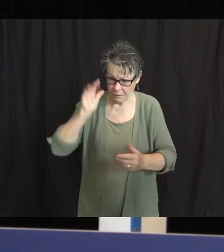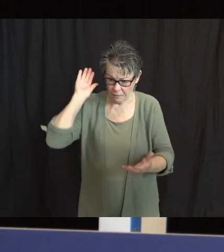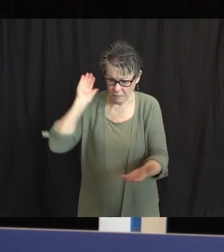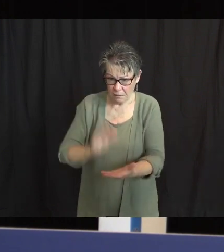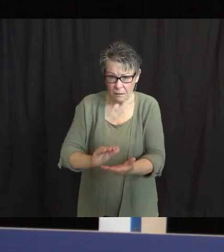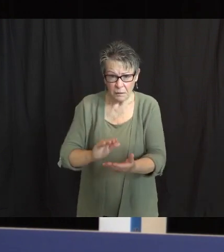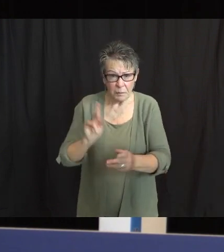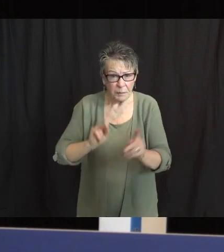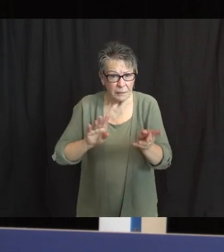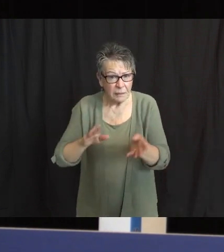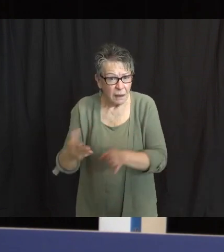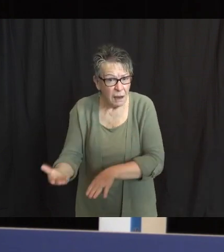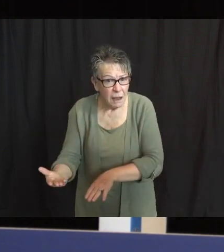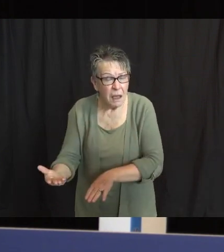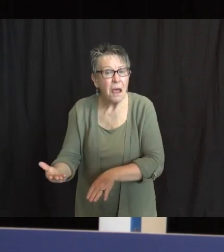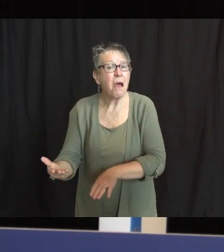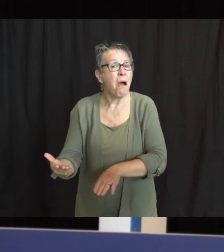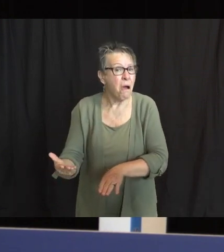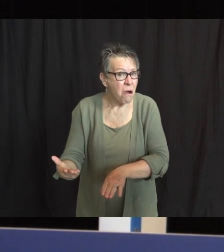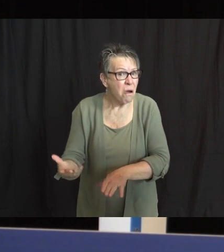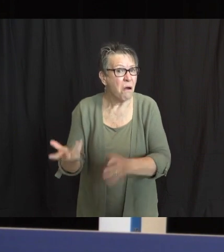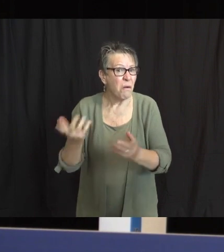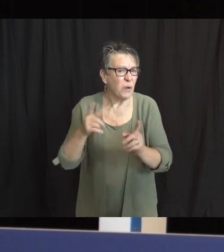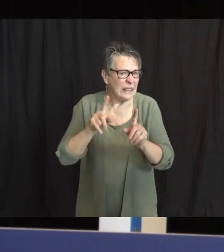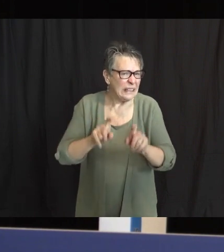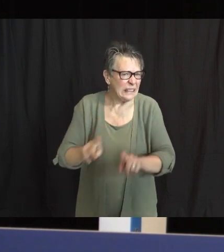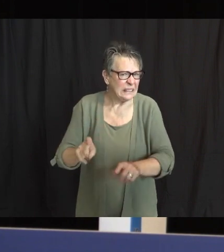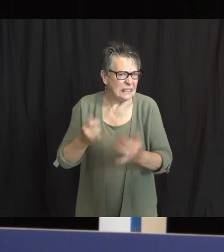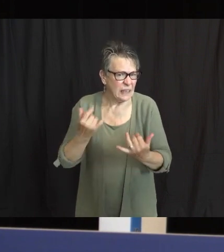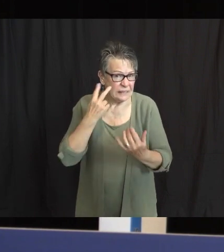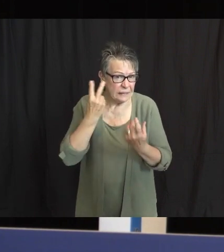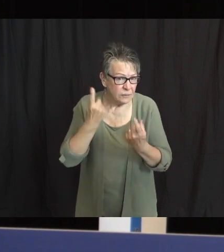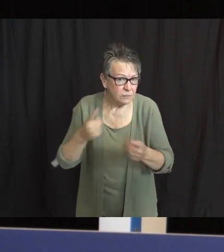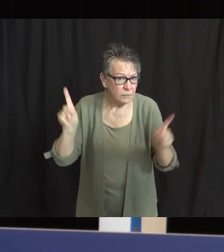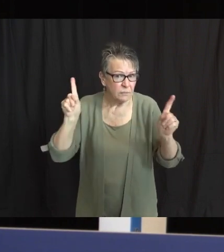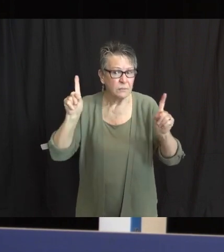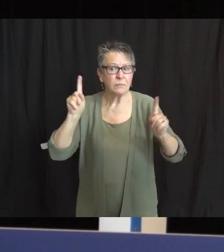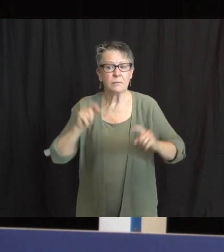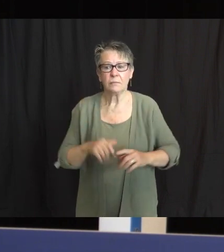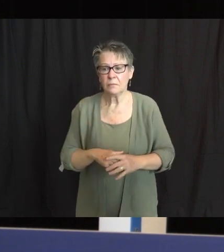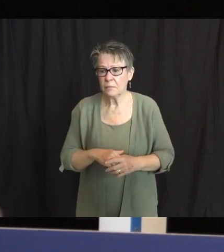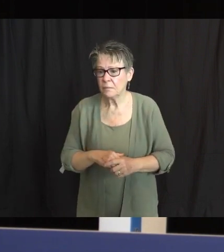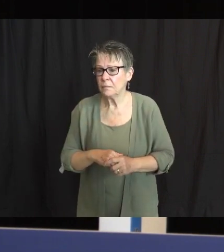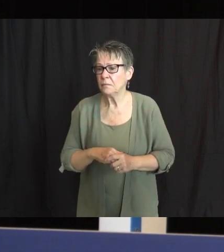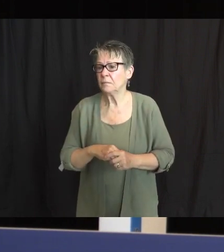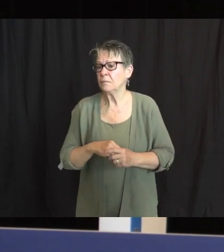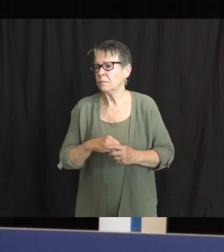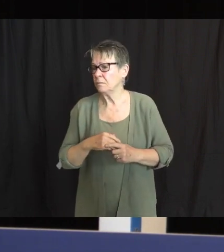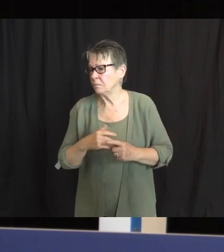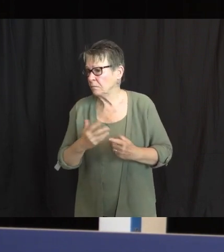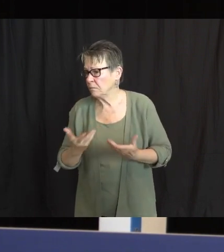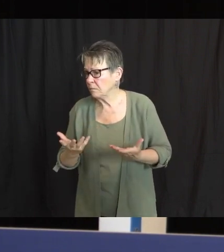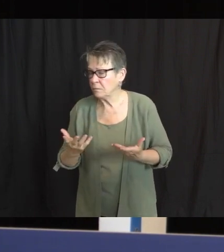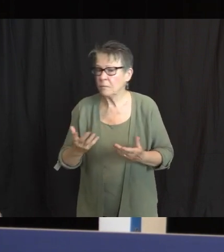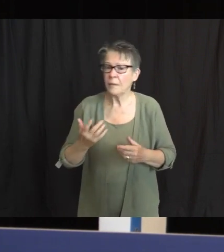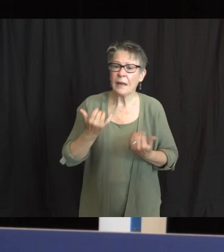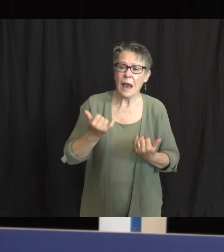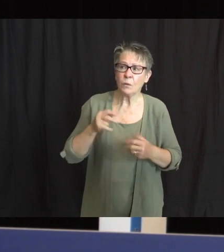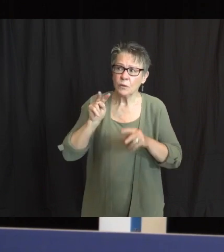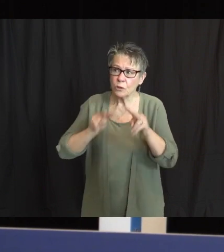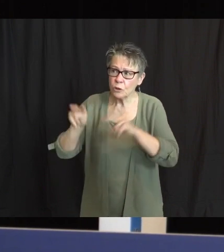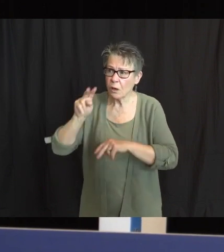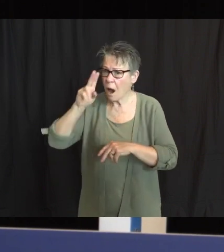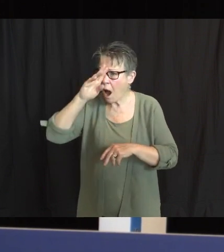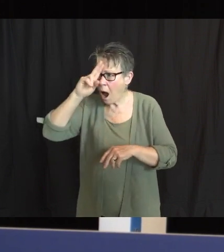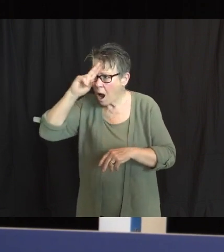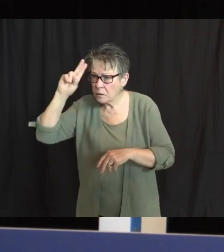state governments based on hospital caseload determined on a weekly basis. To date, New Jersey has